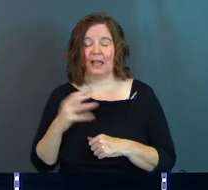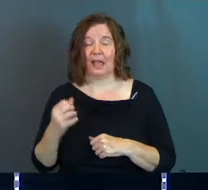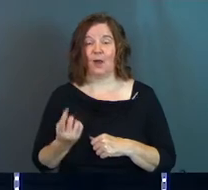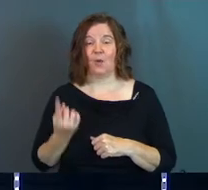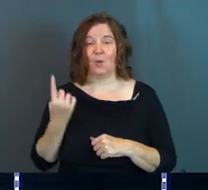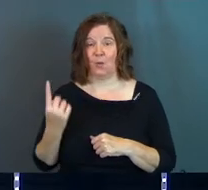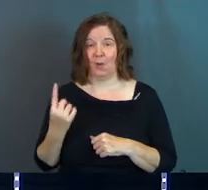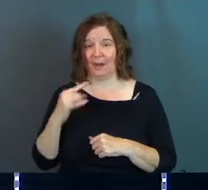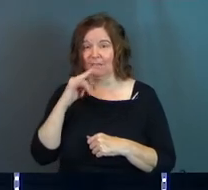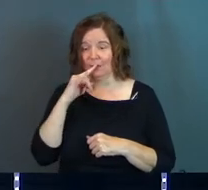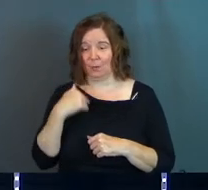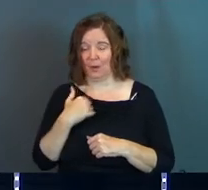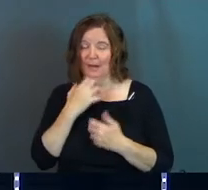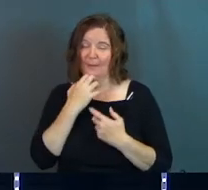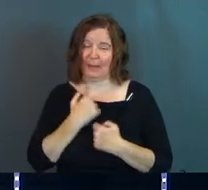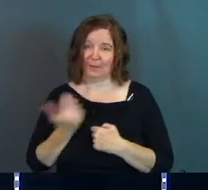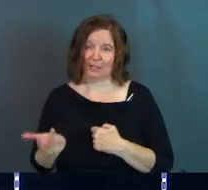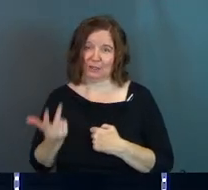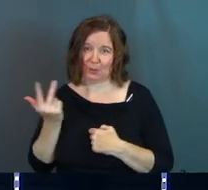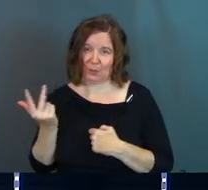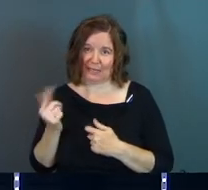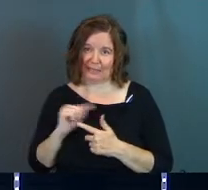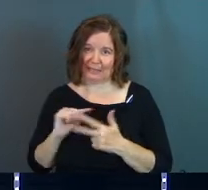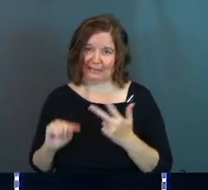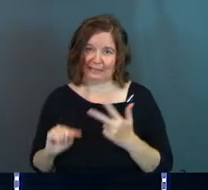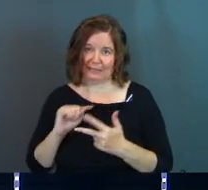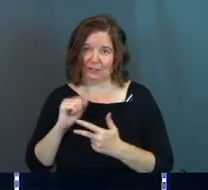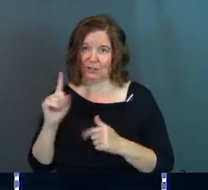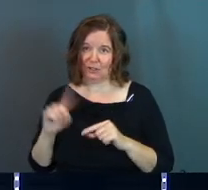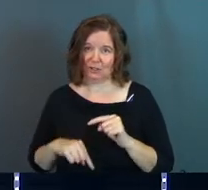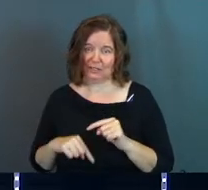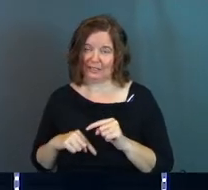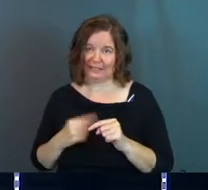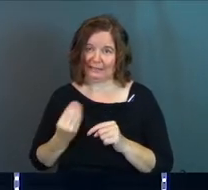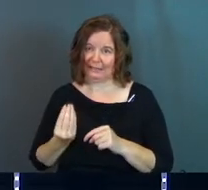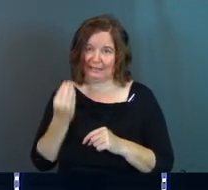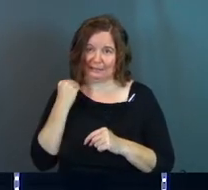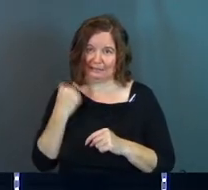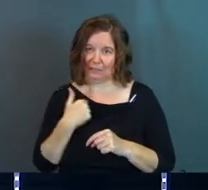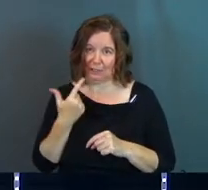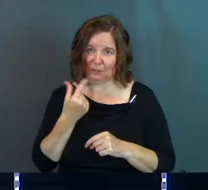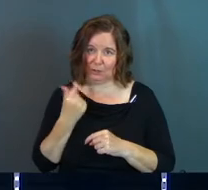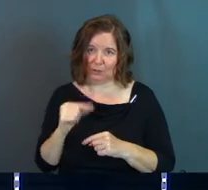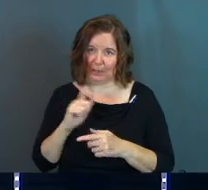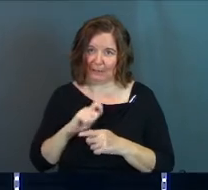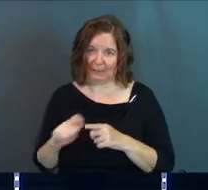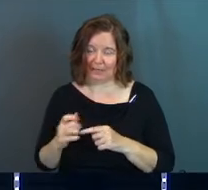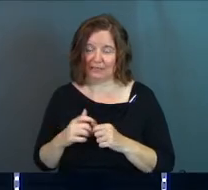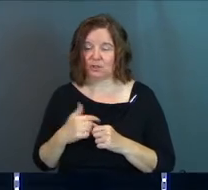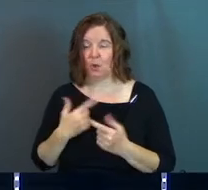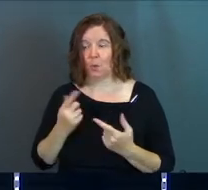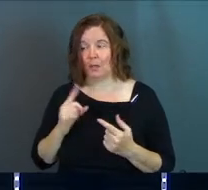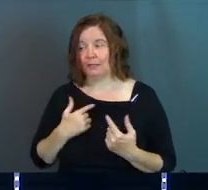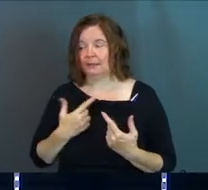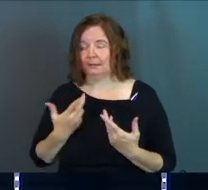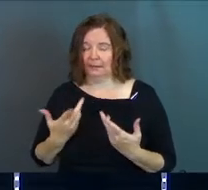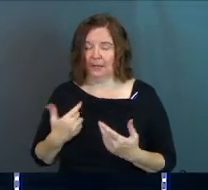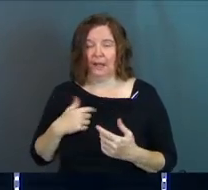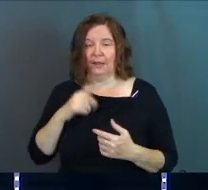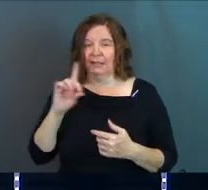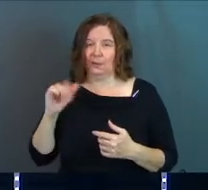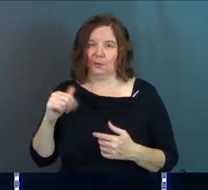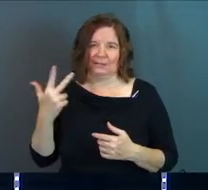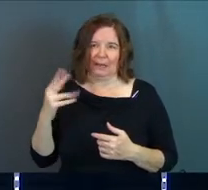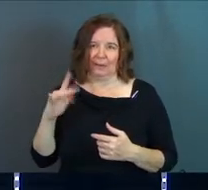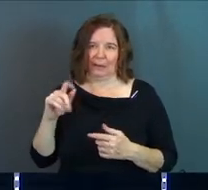And one of them, one of my precious three, could not consume the green beans. And so we went, and this Dairy Queen